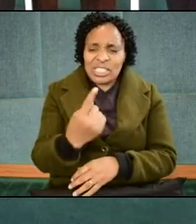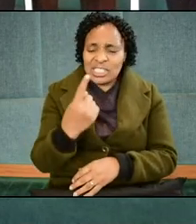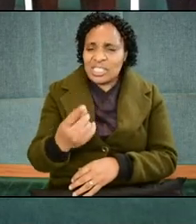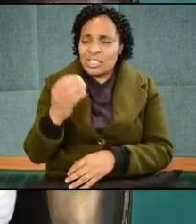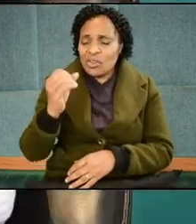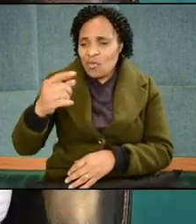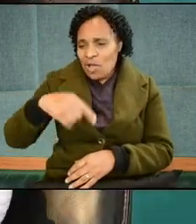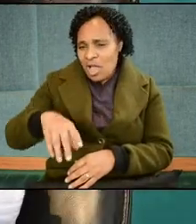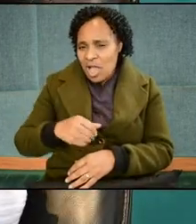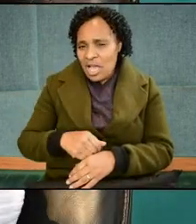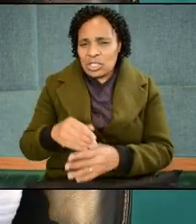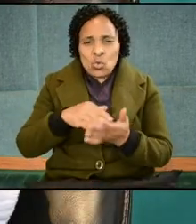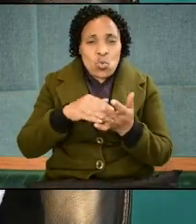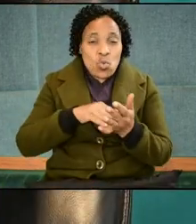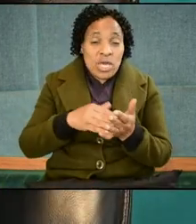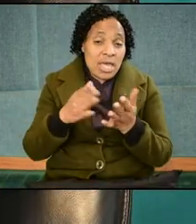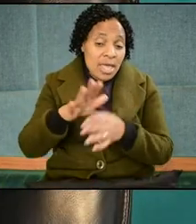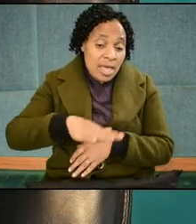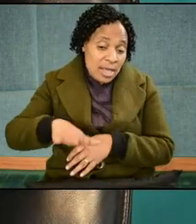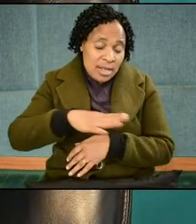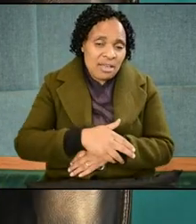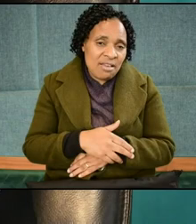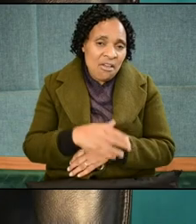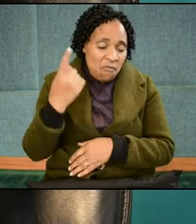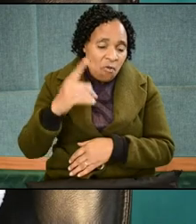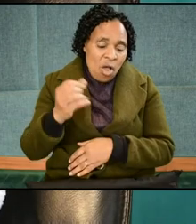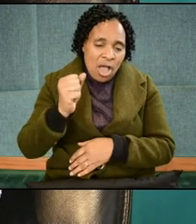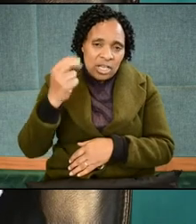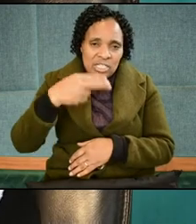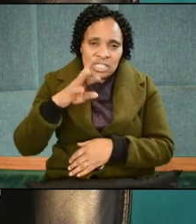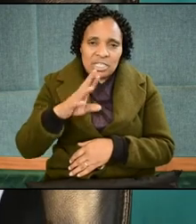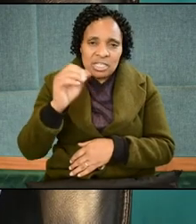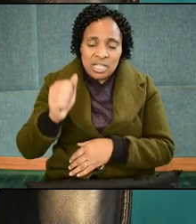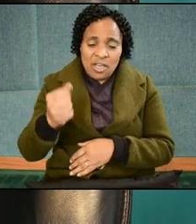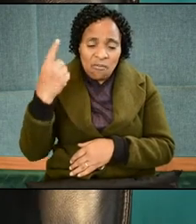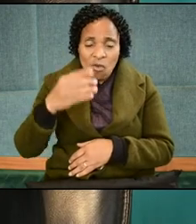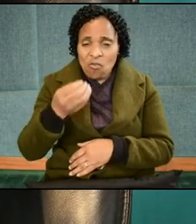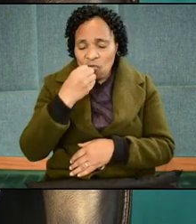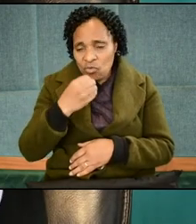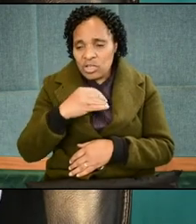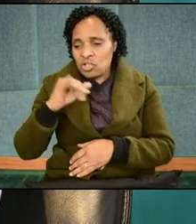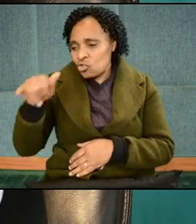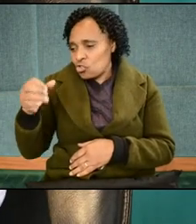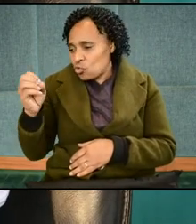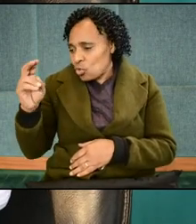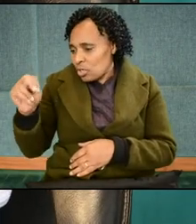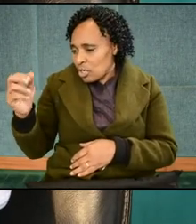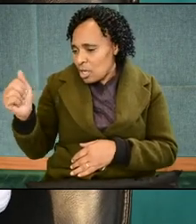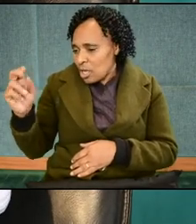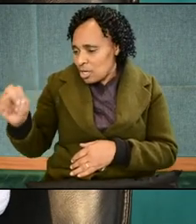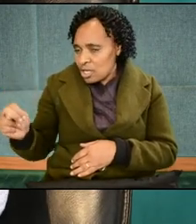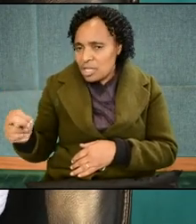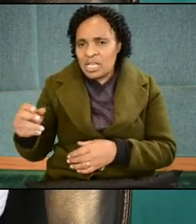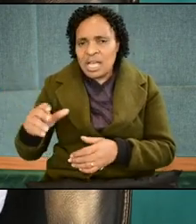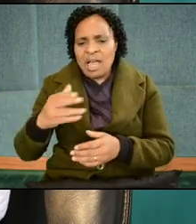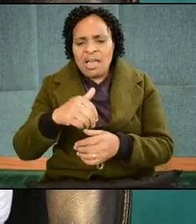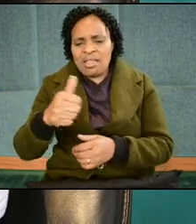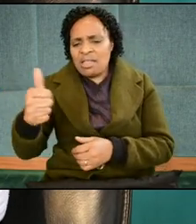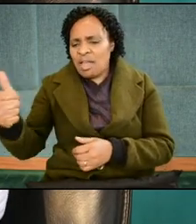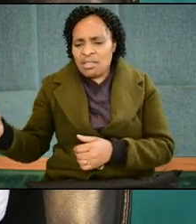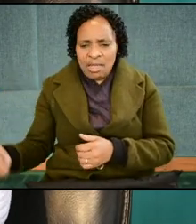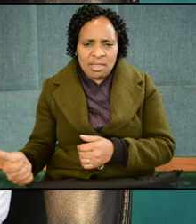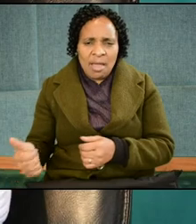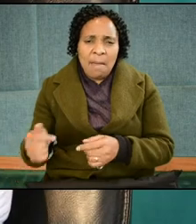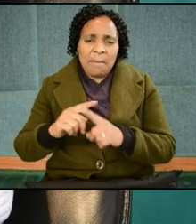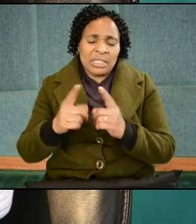one's weak point. So he knows maybe like for Ashley, for her, it's food. So for Jonan, it's something else. So it's very